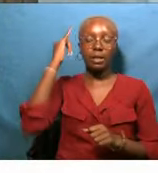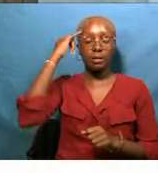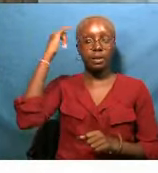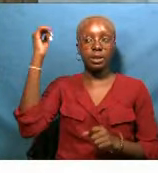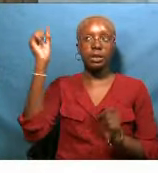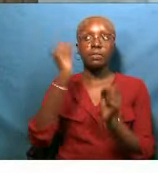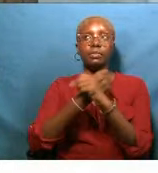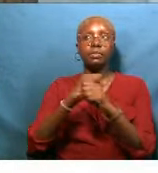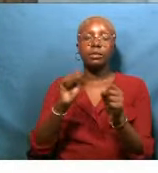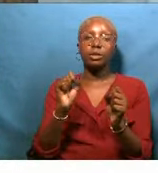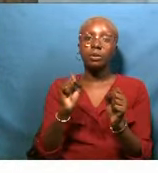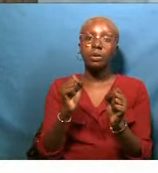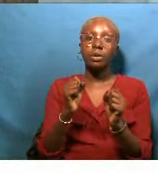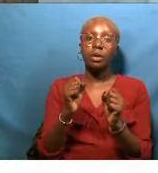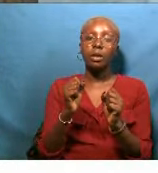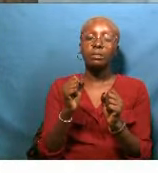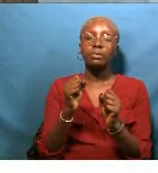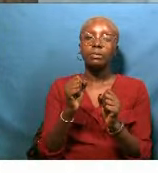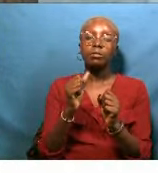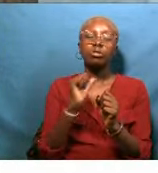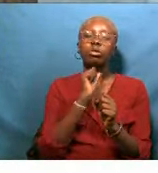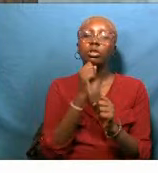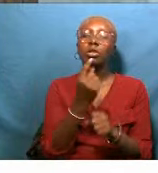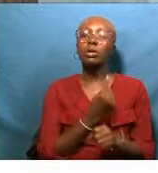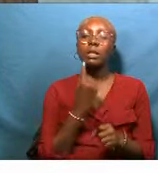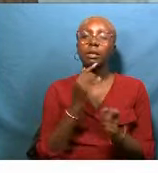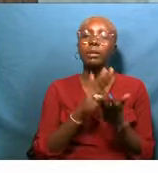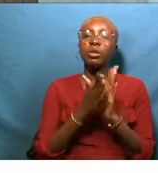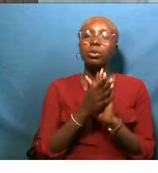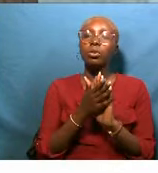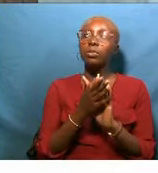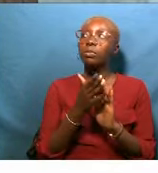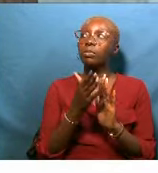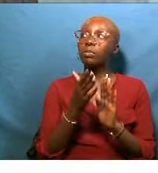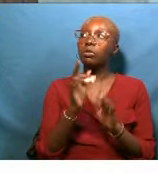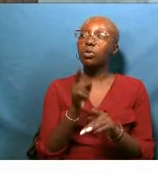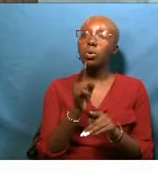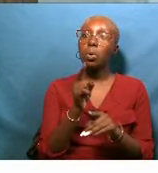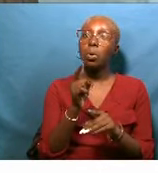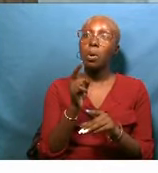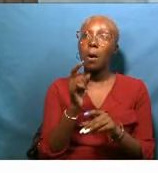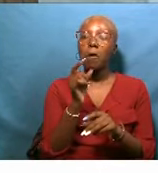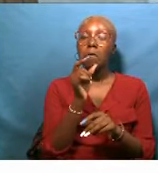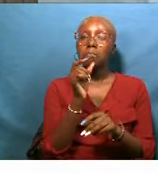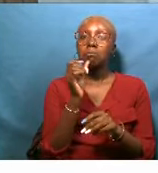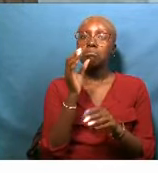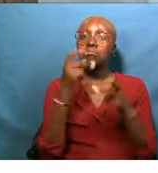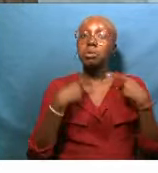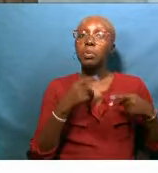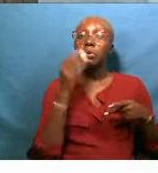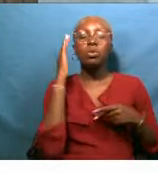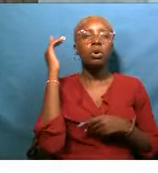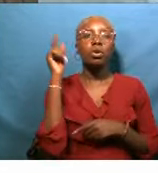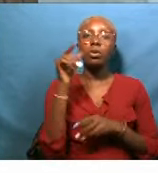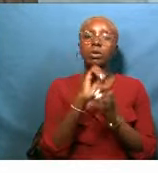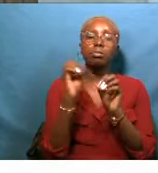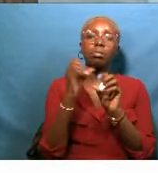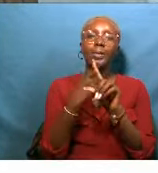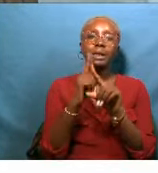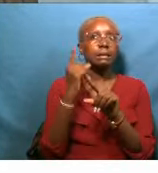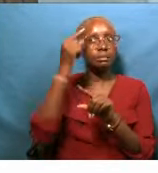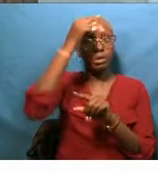way, not just because you are a celebrity according to the standards of the world, but Christ lives in